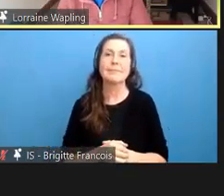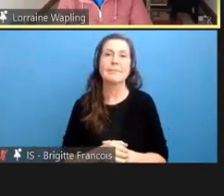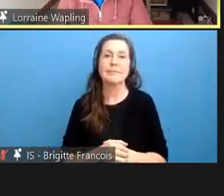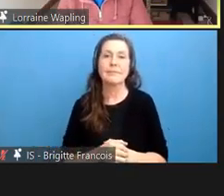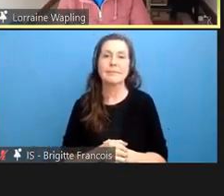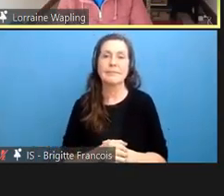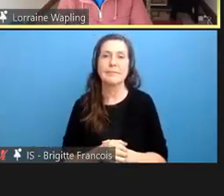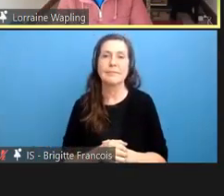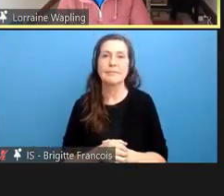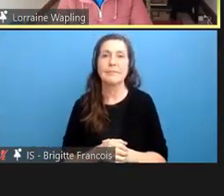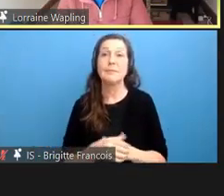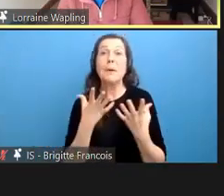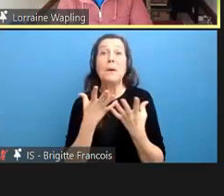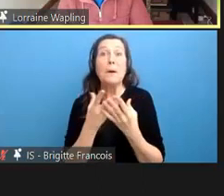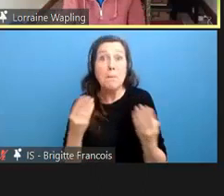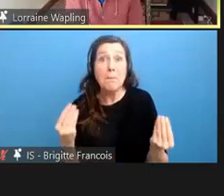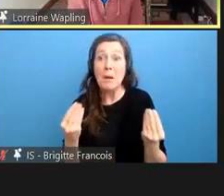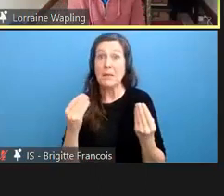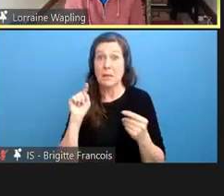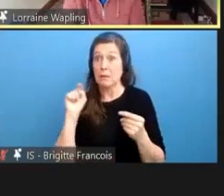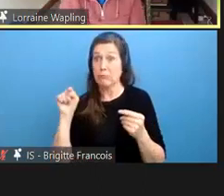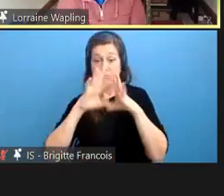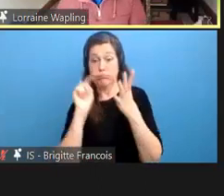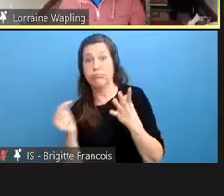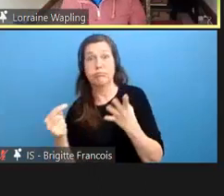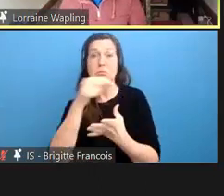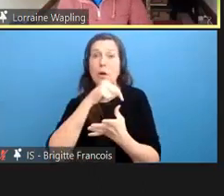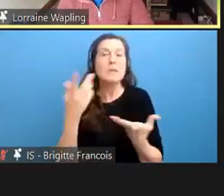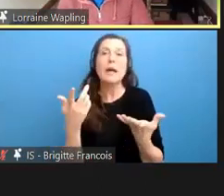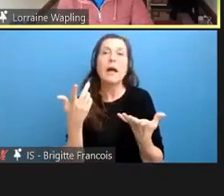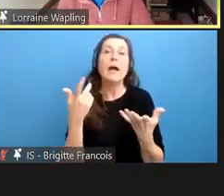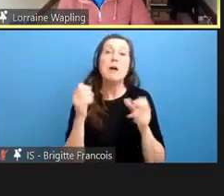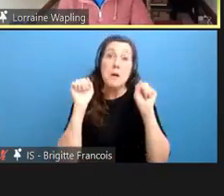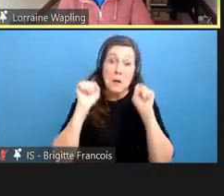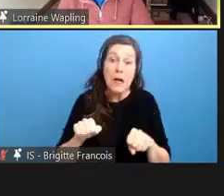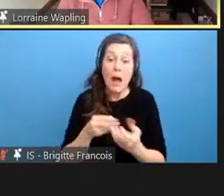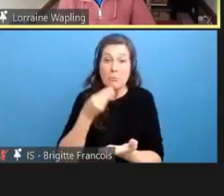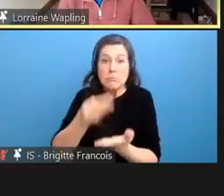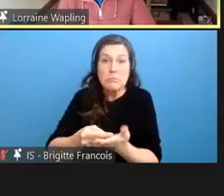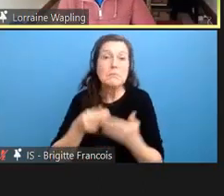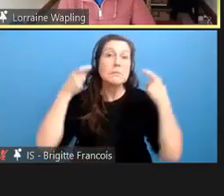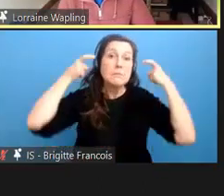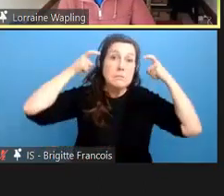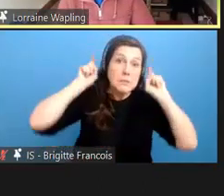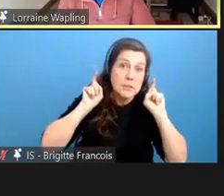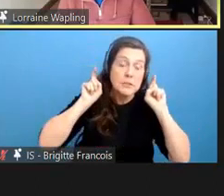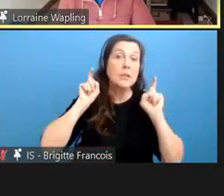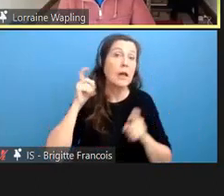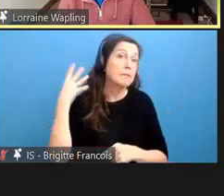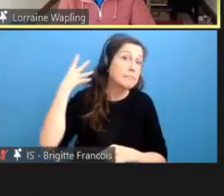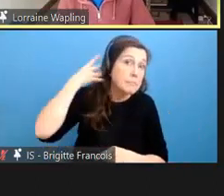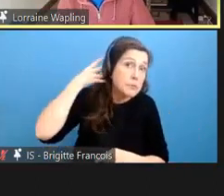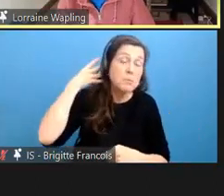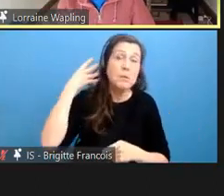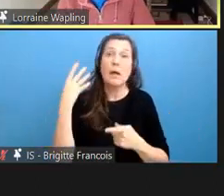lack affordable hearing technology, from basic hearing aids all the way through to cochlear implants, or any kind of programs